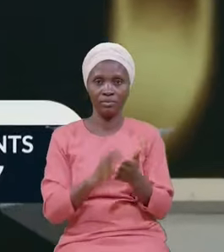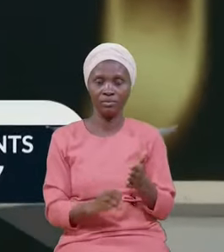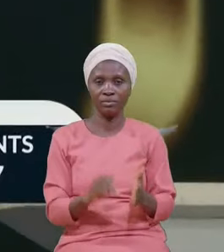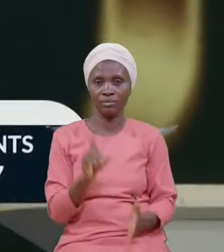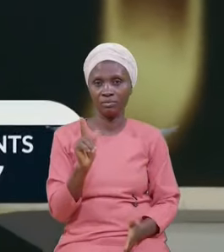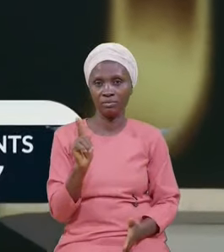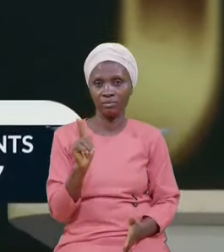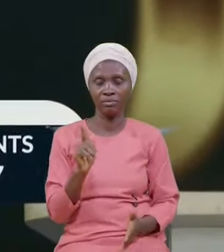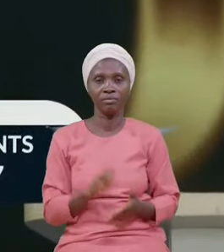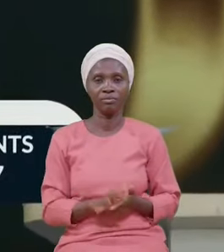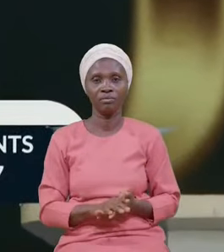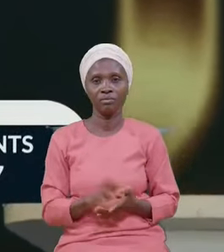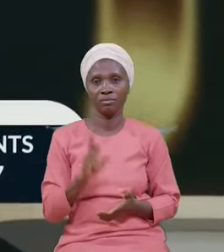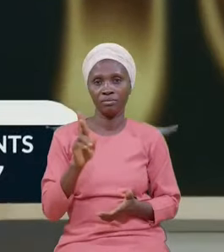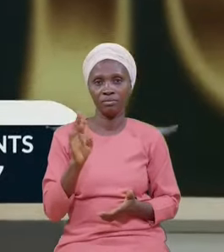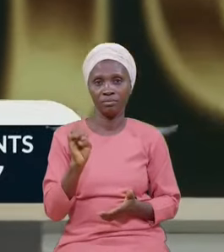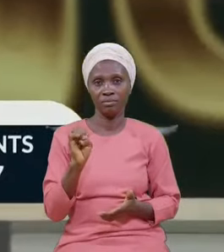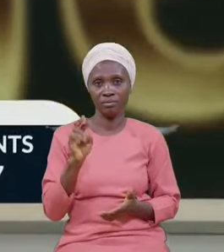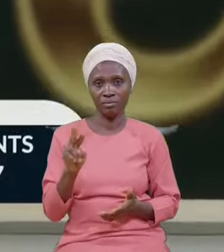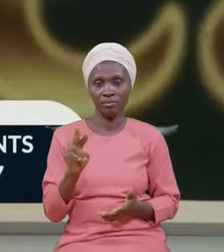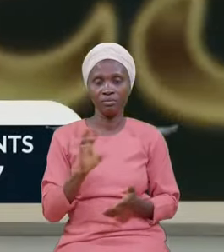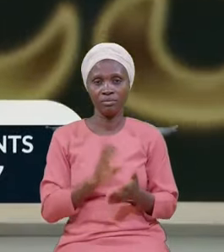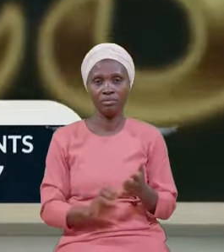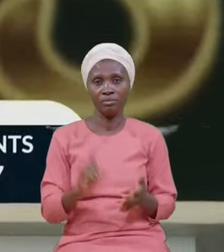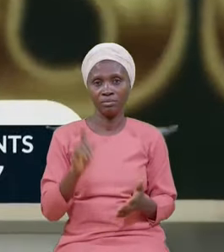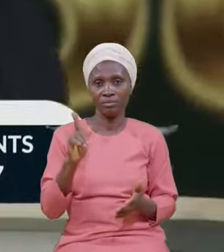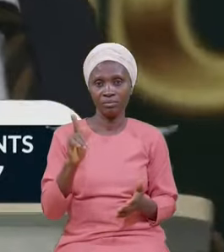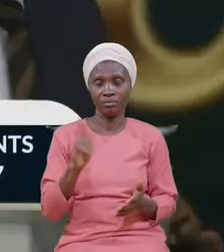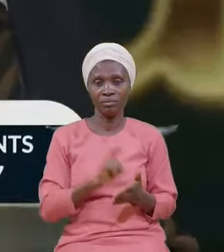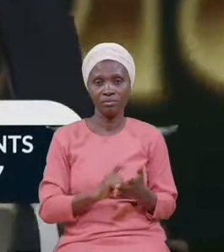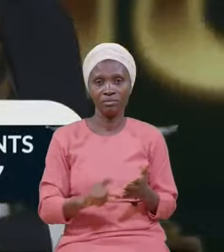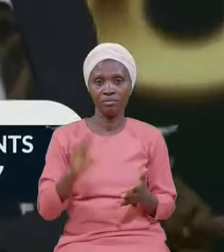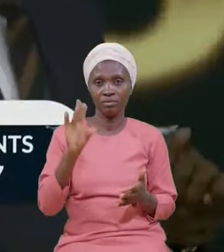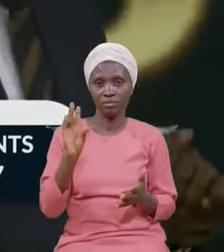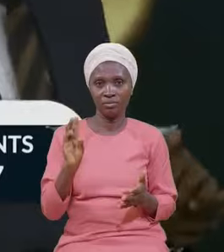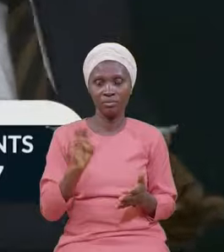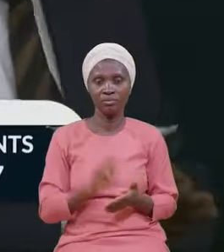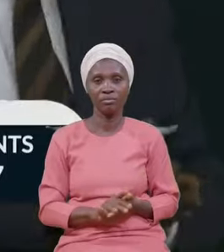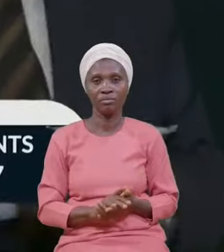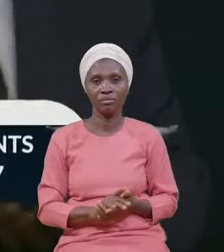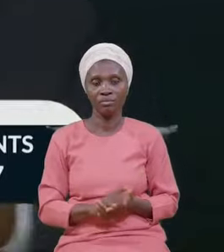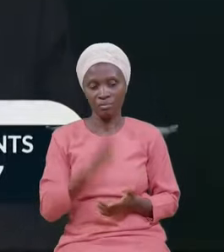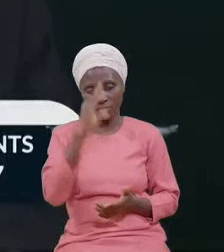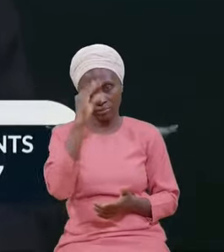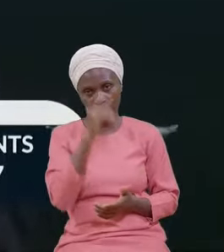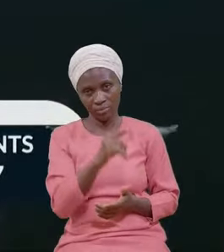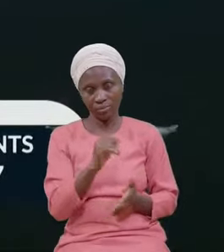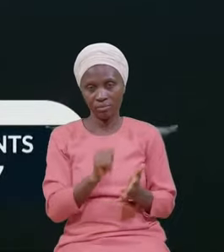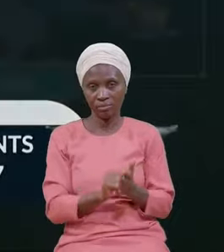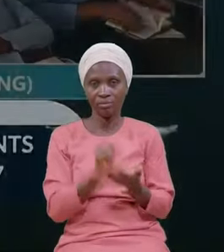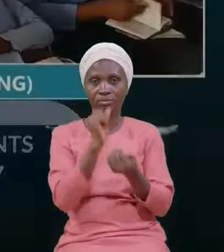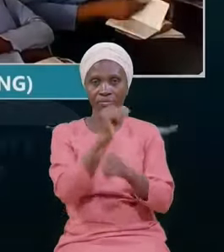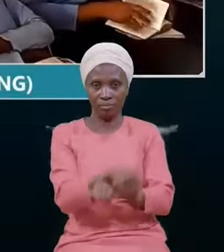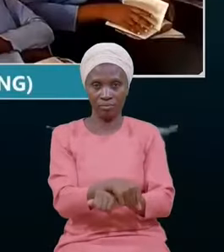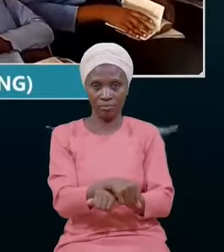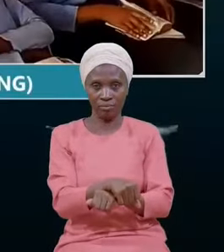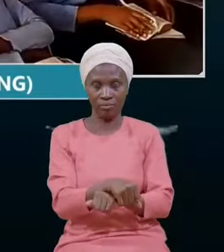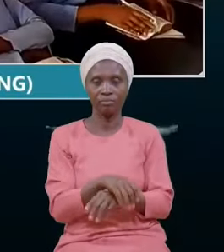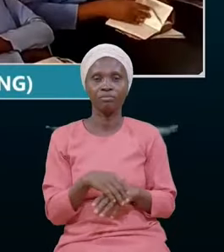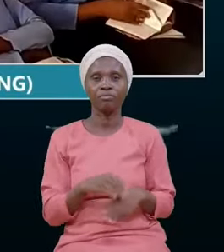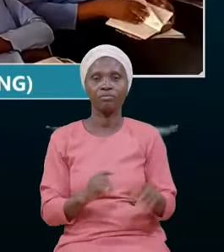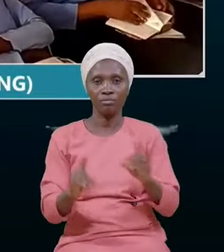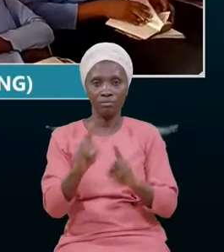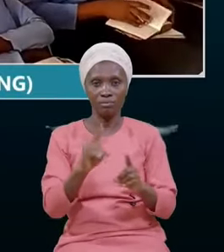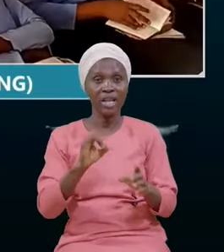Revelation 21:7 he that overcometh I will overcome he